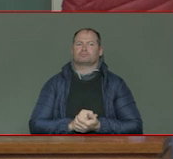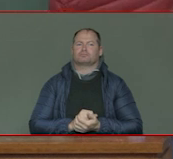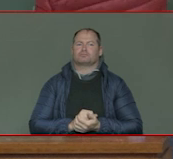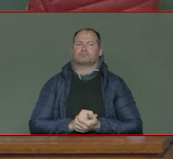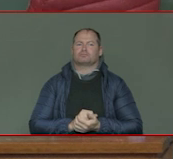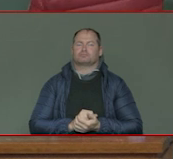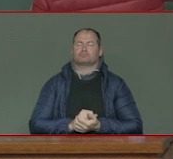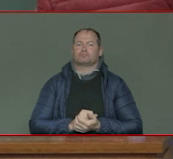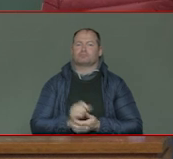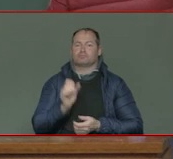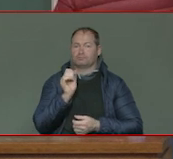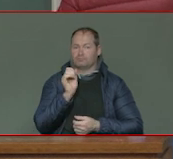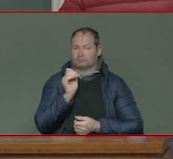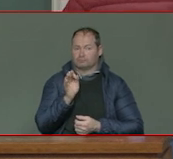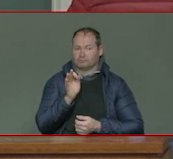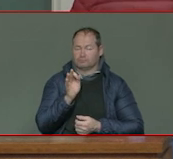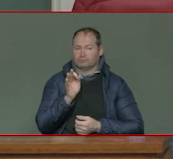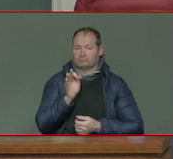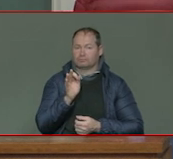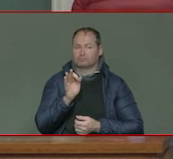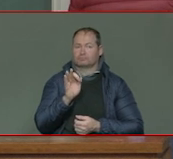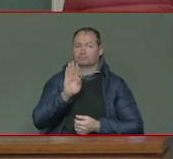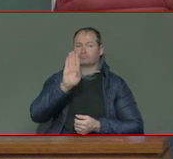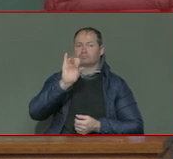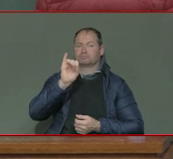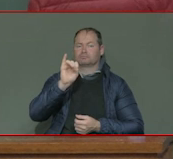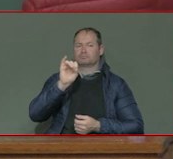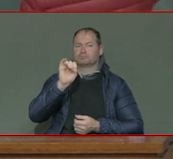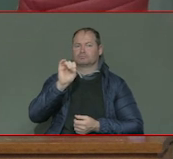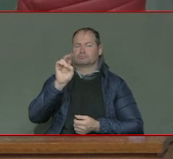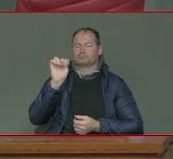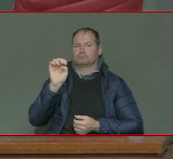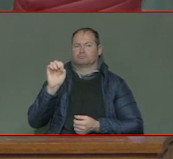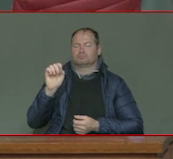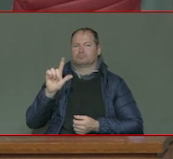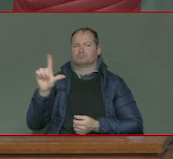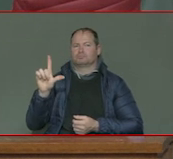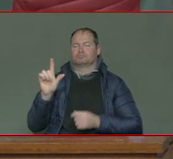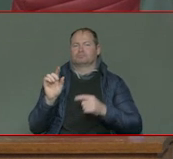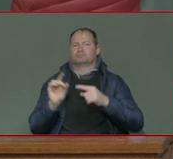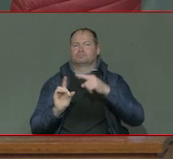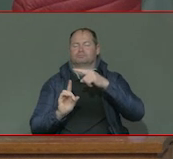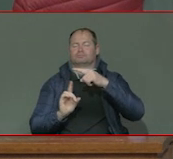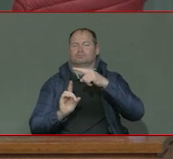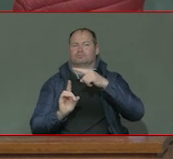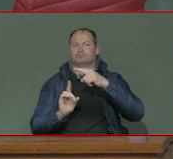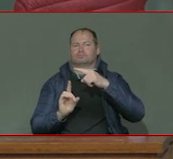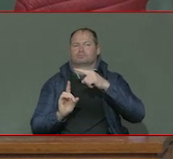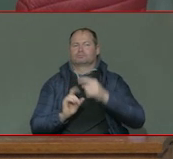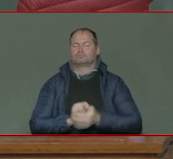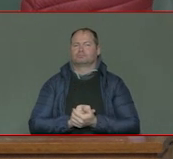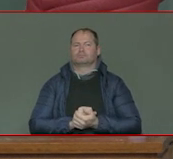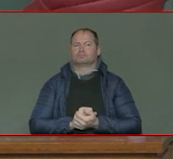If you've got a binomial in the denominator, so if we can say to you that